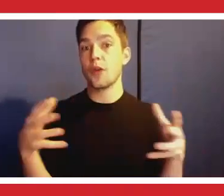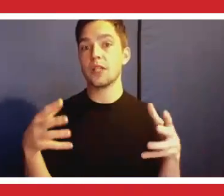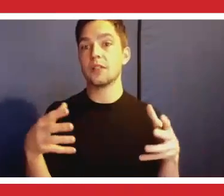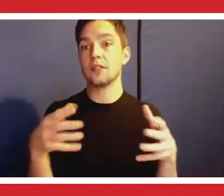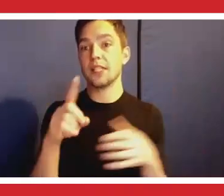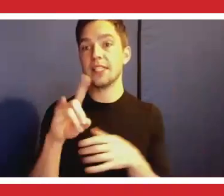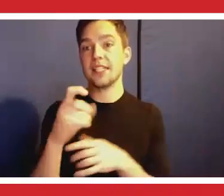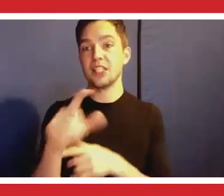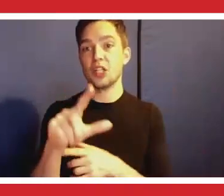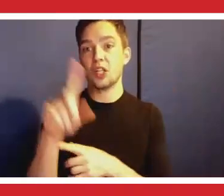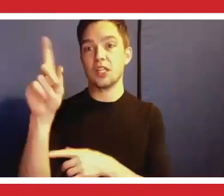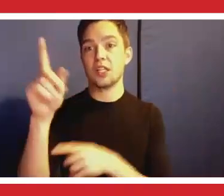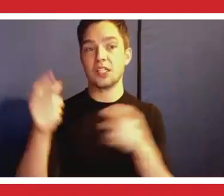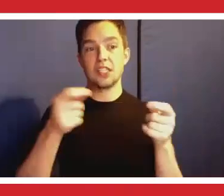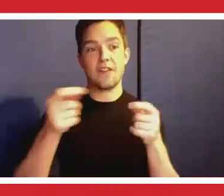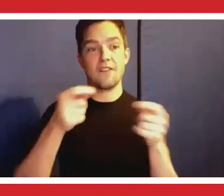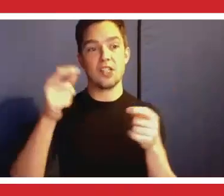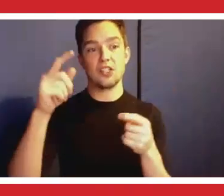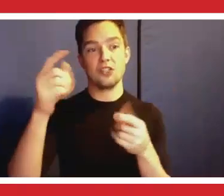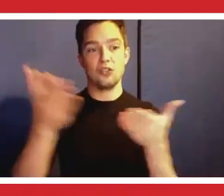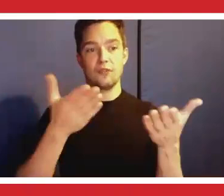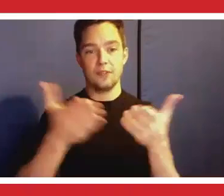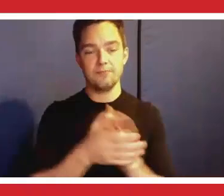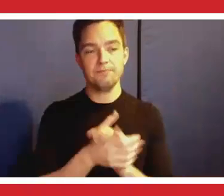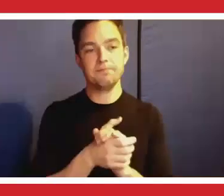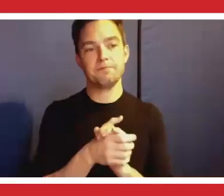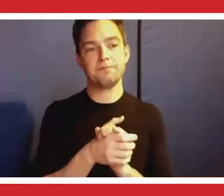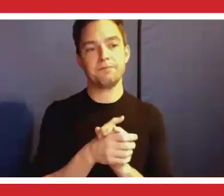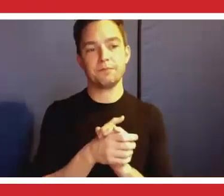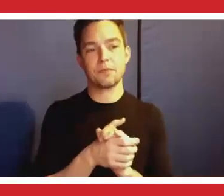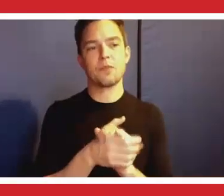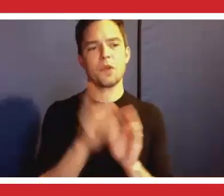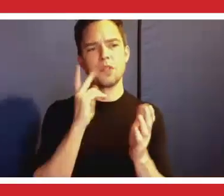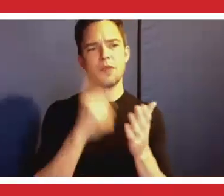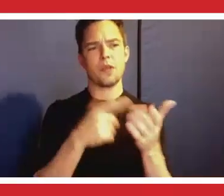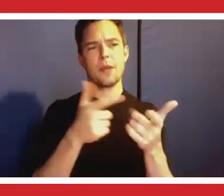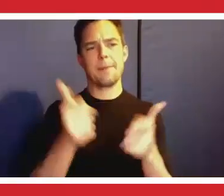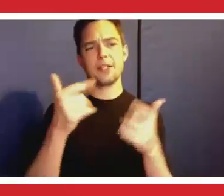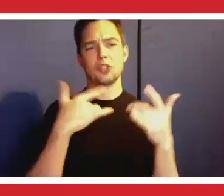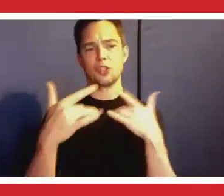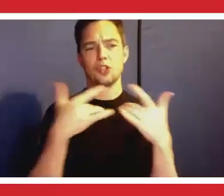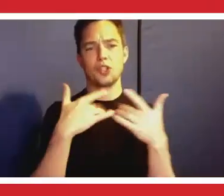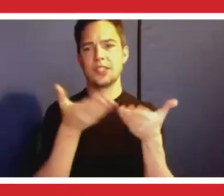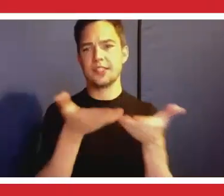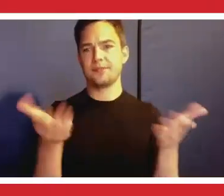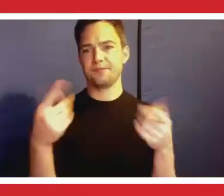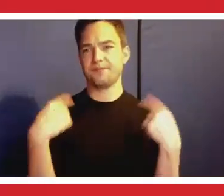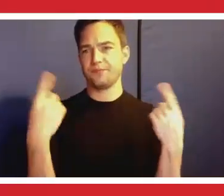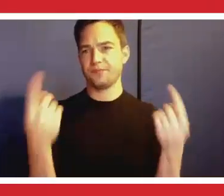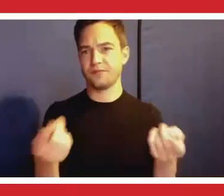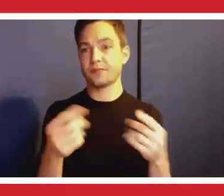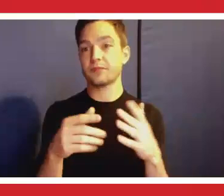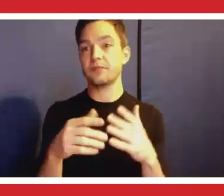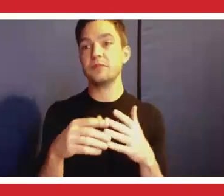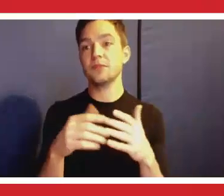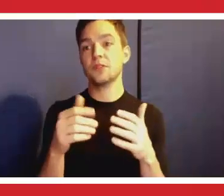digital government services. Let's see what the biggest concern is. Coming in at the moment, and thank